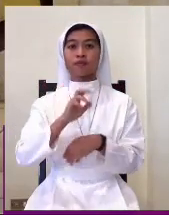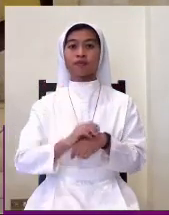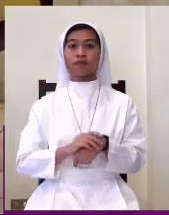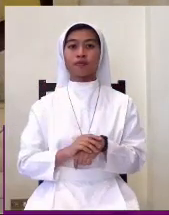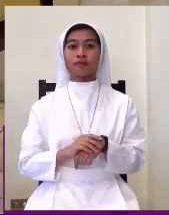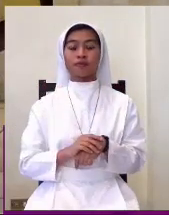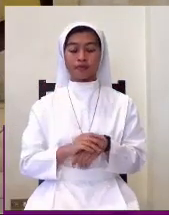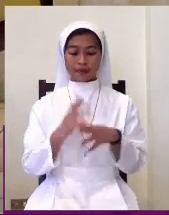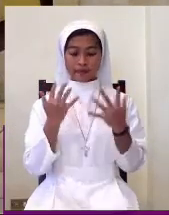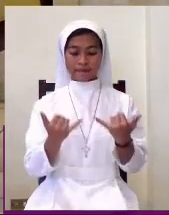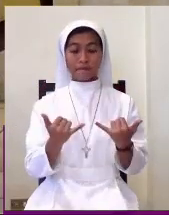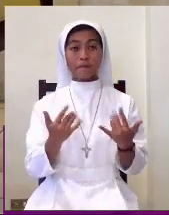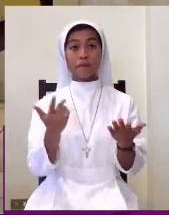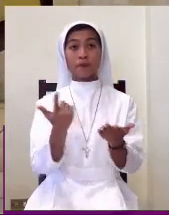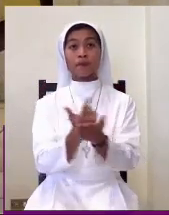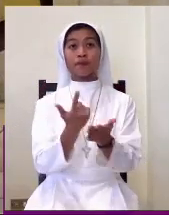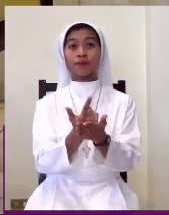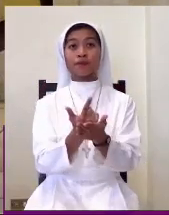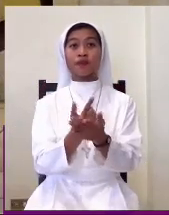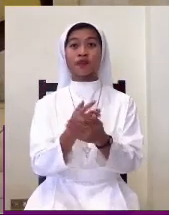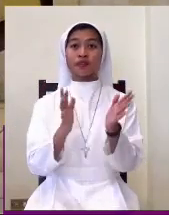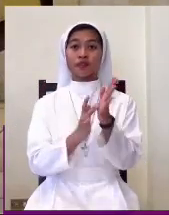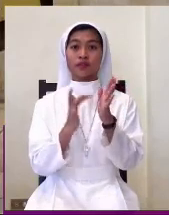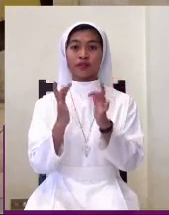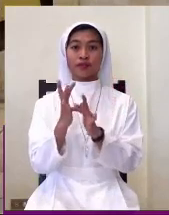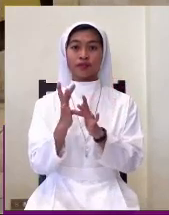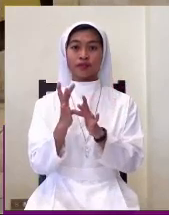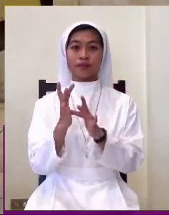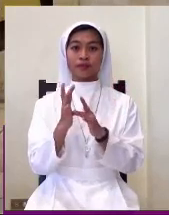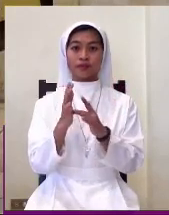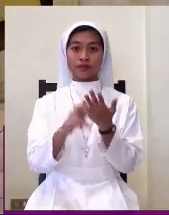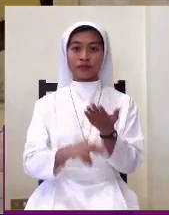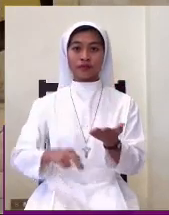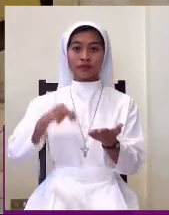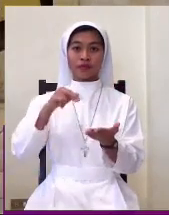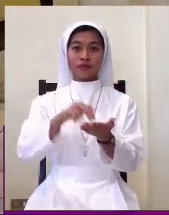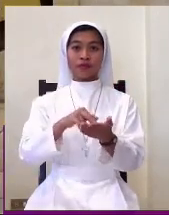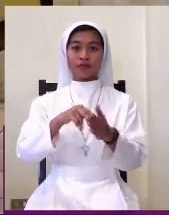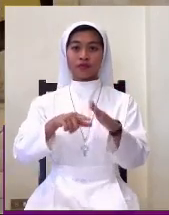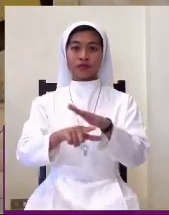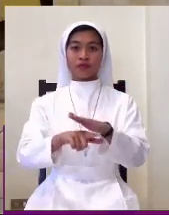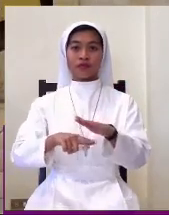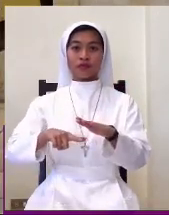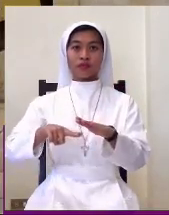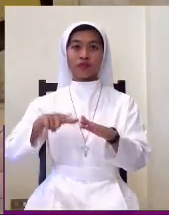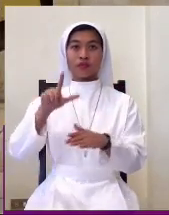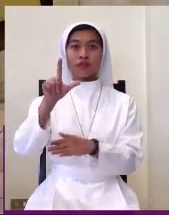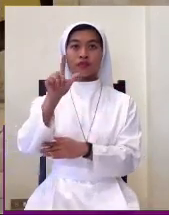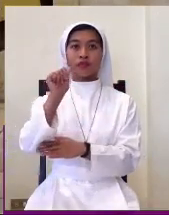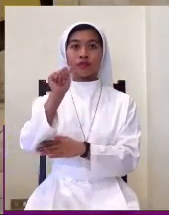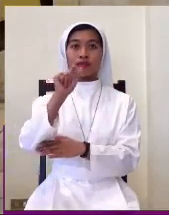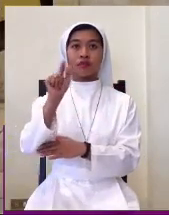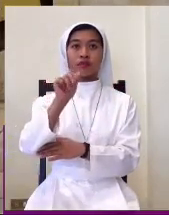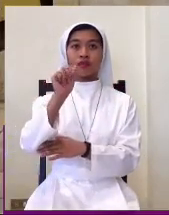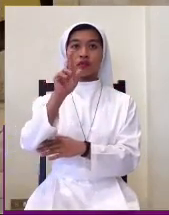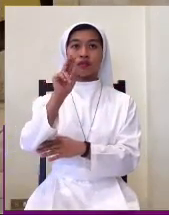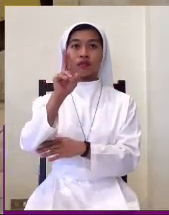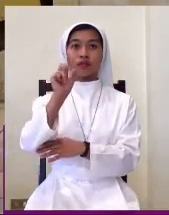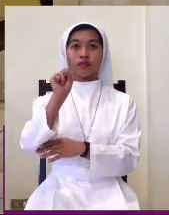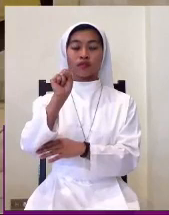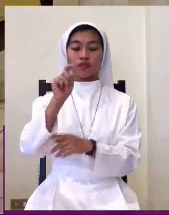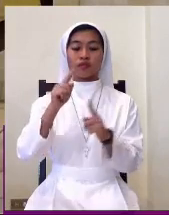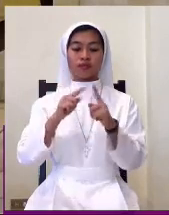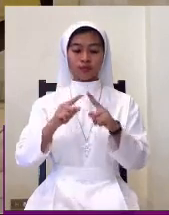In our Gospel today, Jesus raises Lazarus to life, proving that, indeed, He is